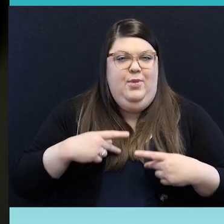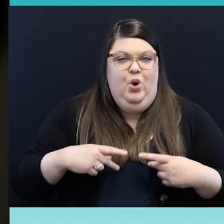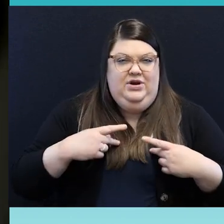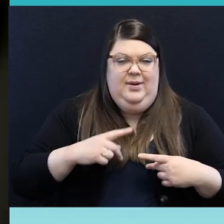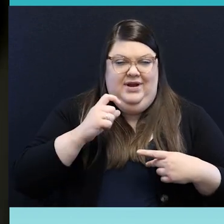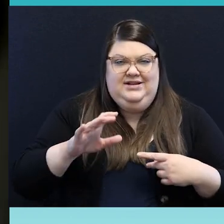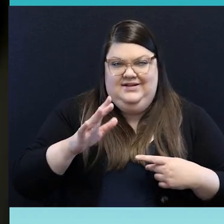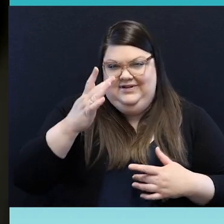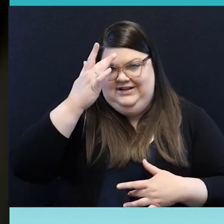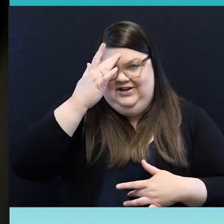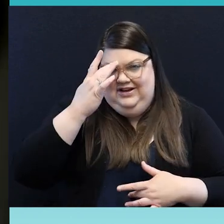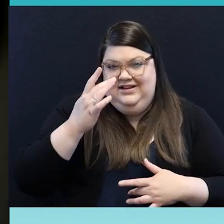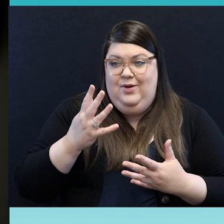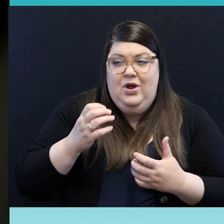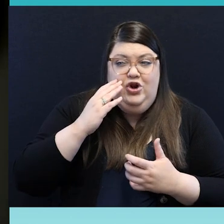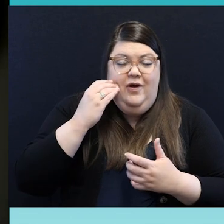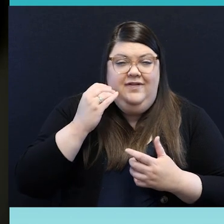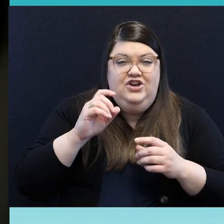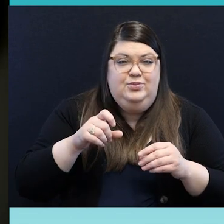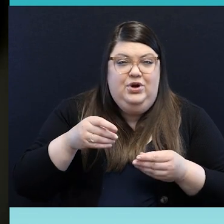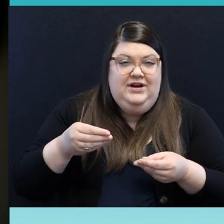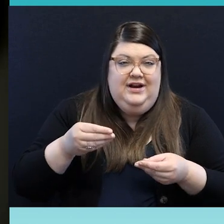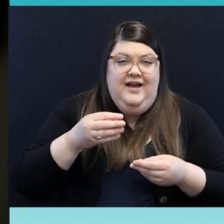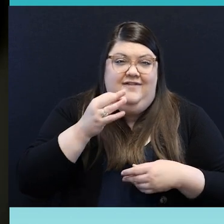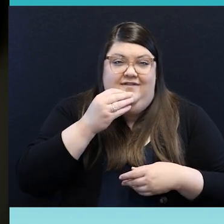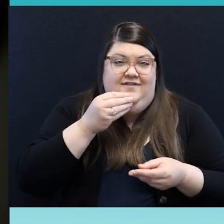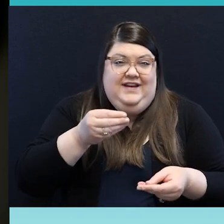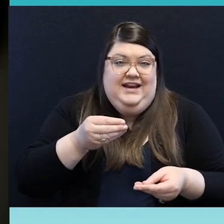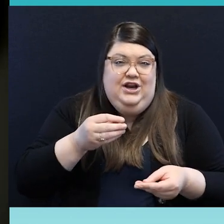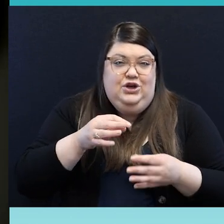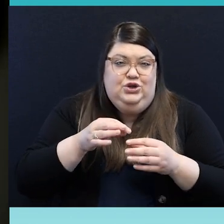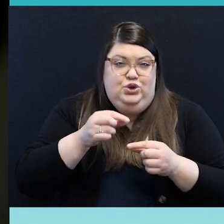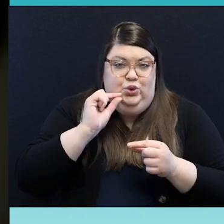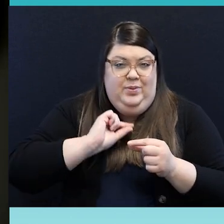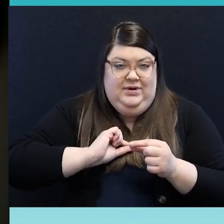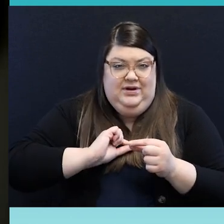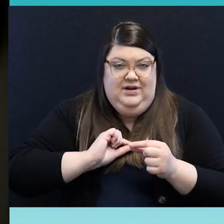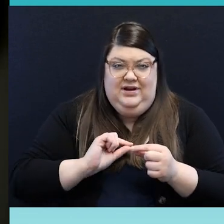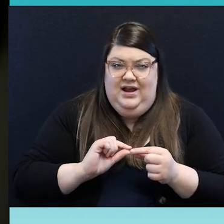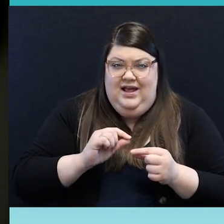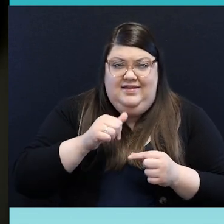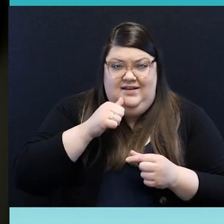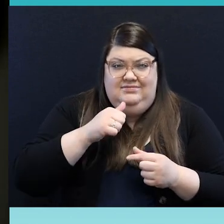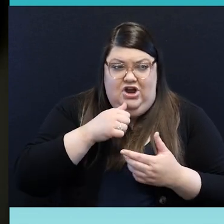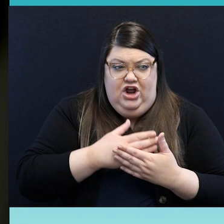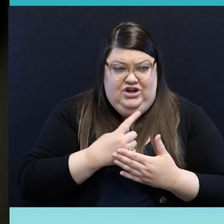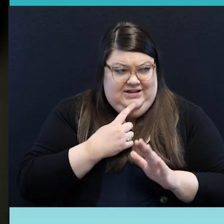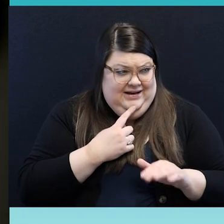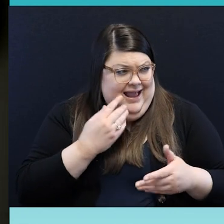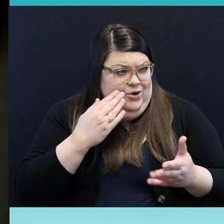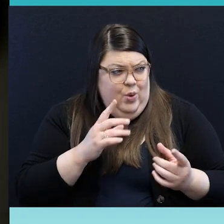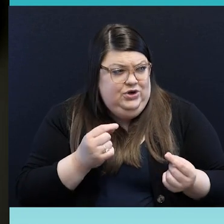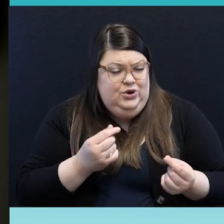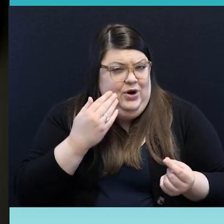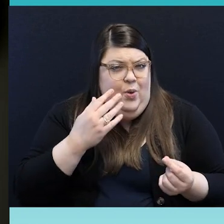if they should put a feeding tube in. And the daughter turned to me and said, I don't know what to do. I don't know what my dad